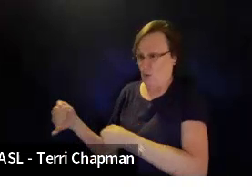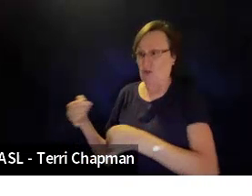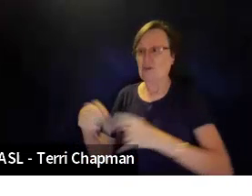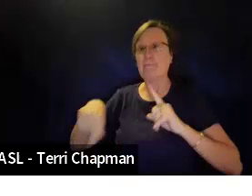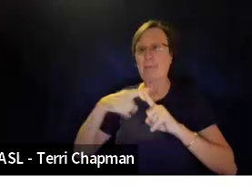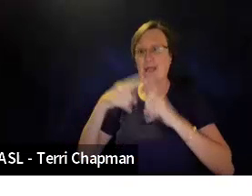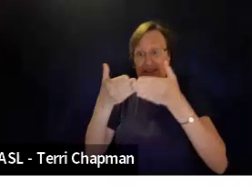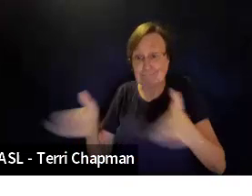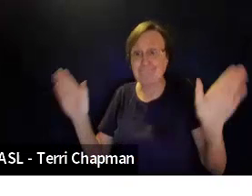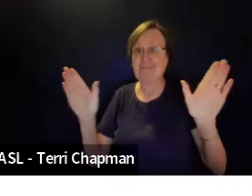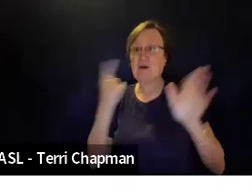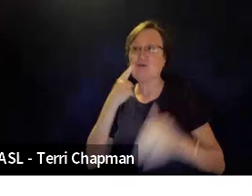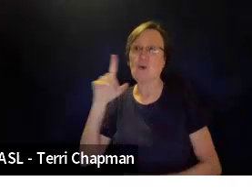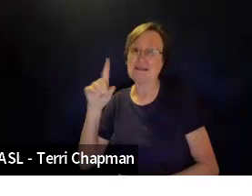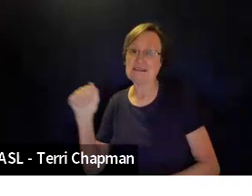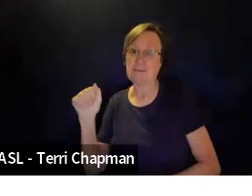disability community.